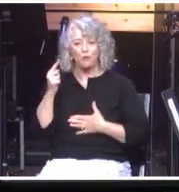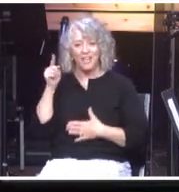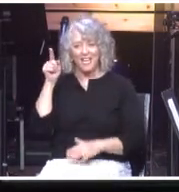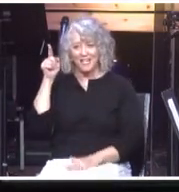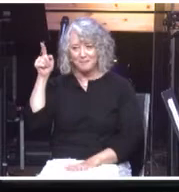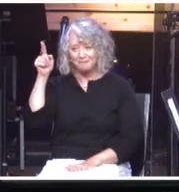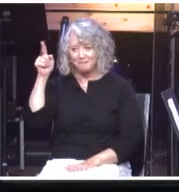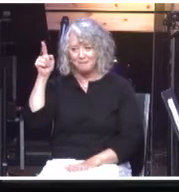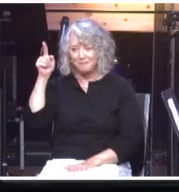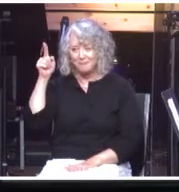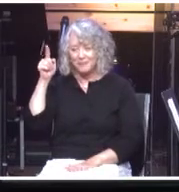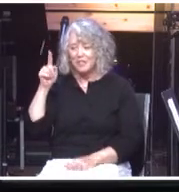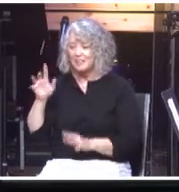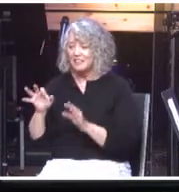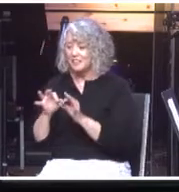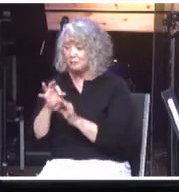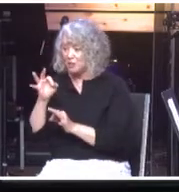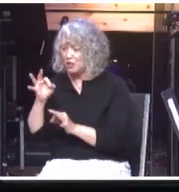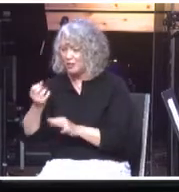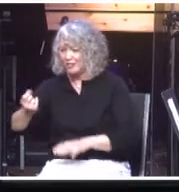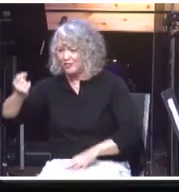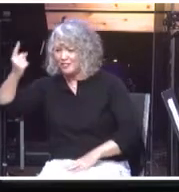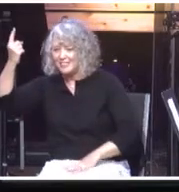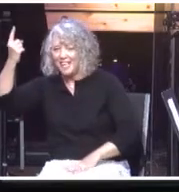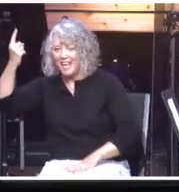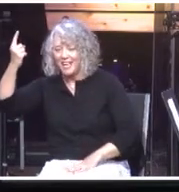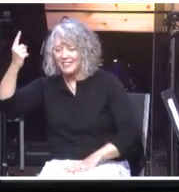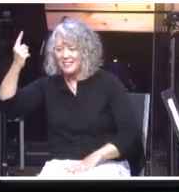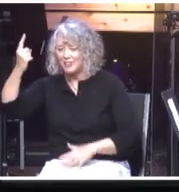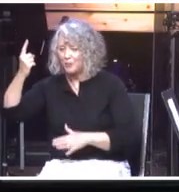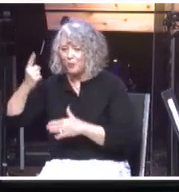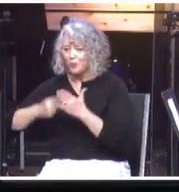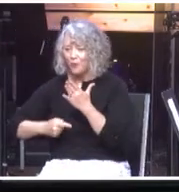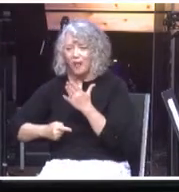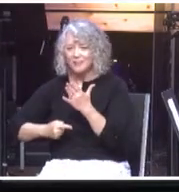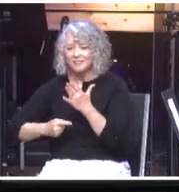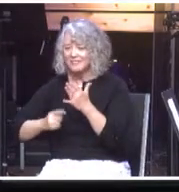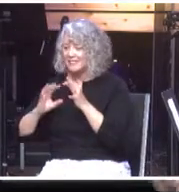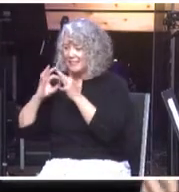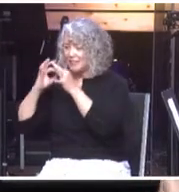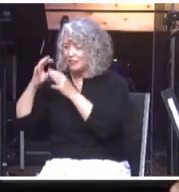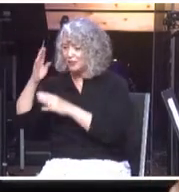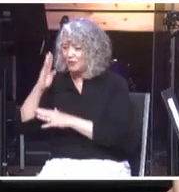In spiritual things, the knowledge of God sheds a light on all other subjects, in fact.